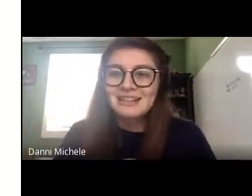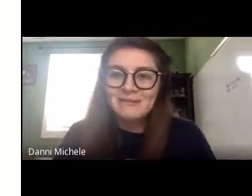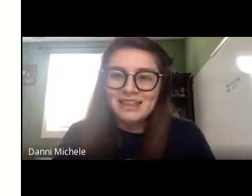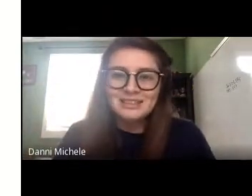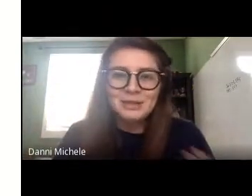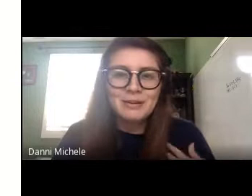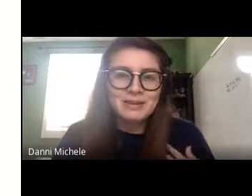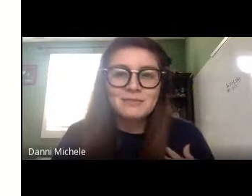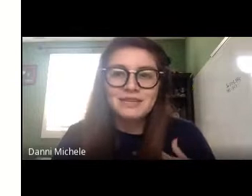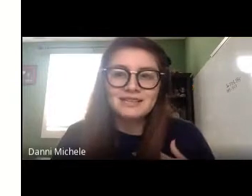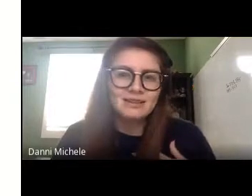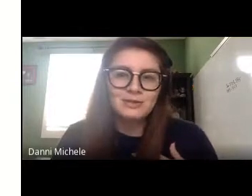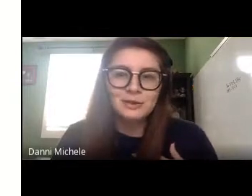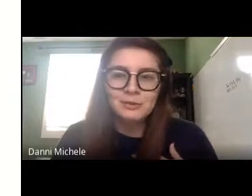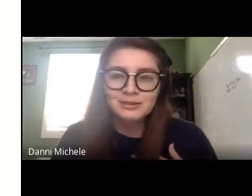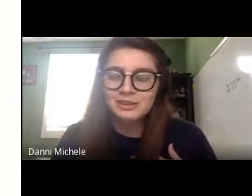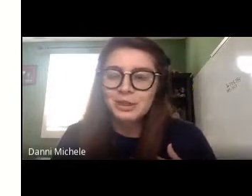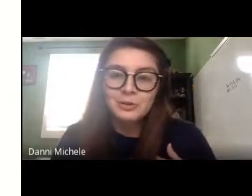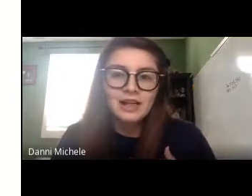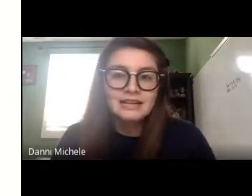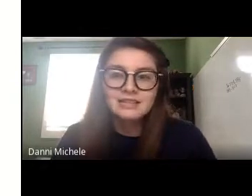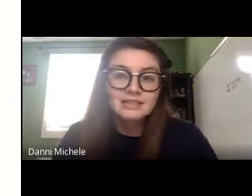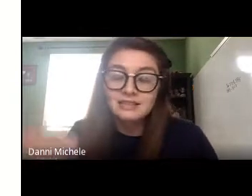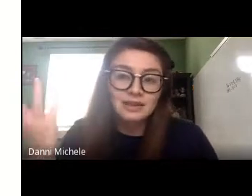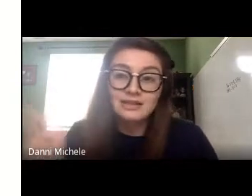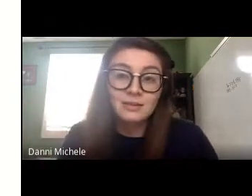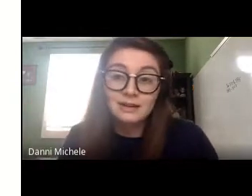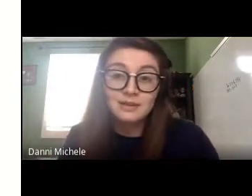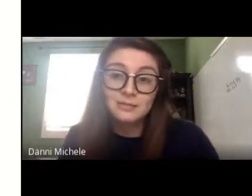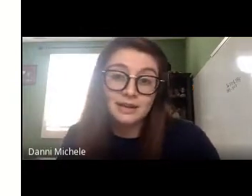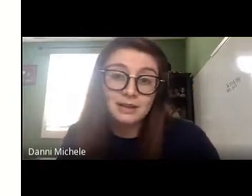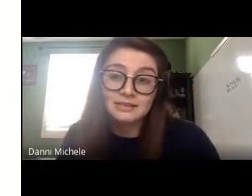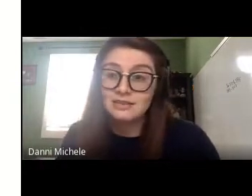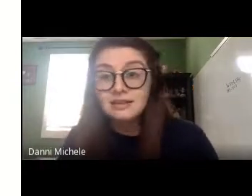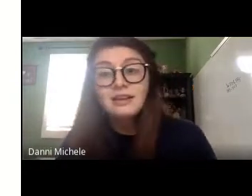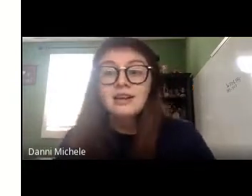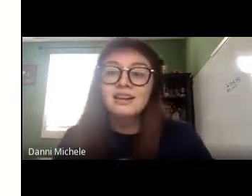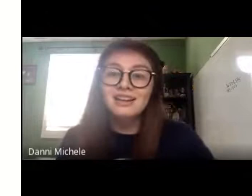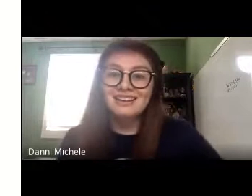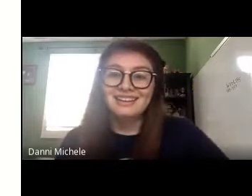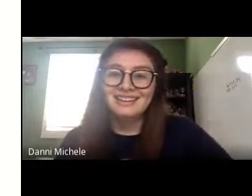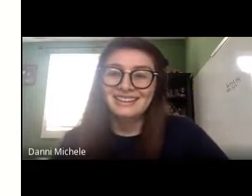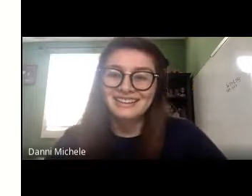like signify that she meant me because I was the only person she knew with glasses, and so that's how my name sign became glasses.